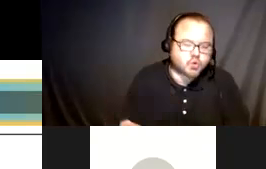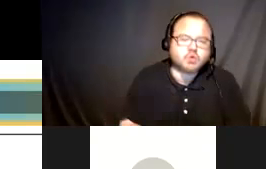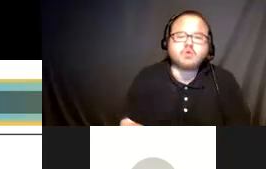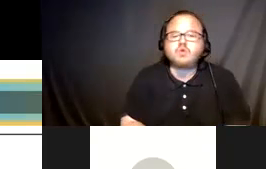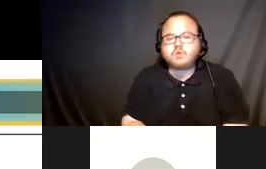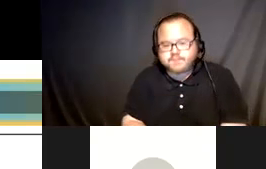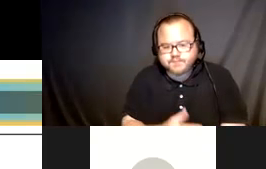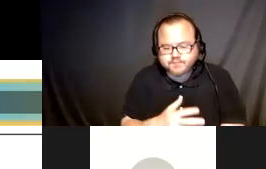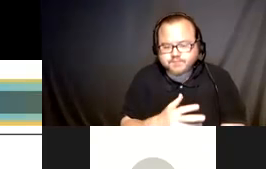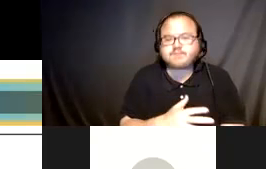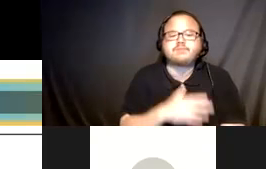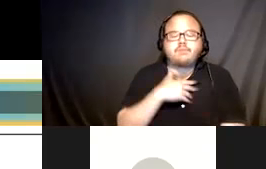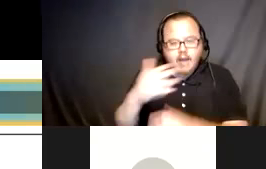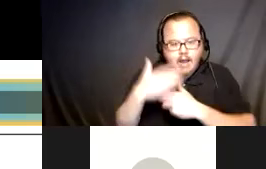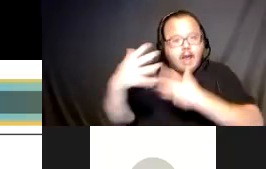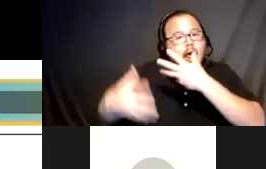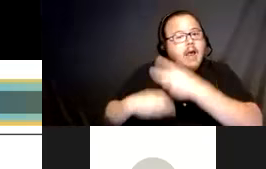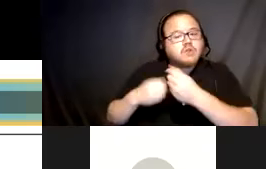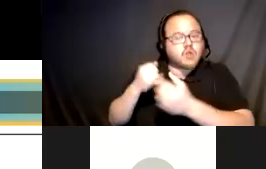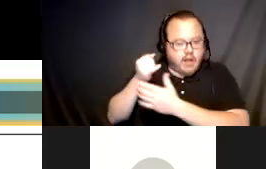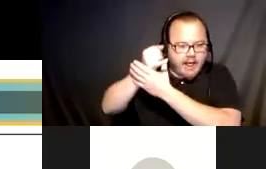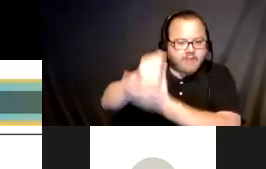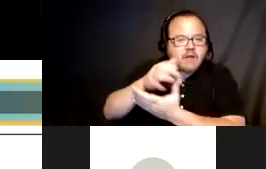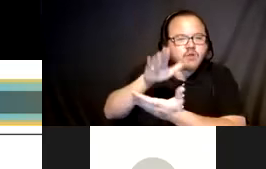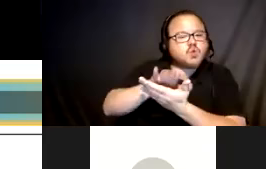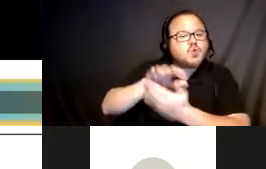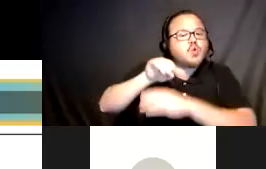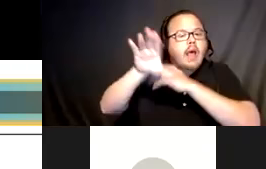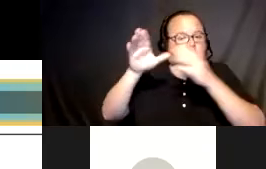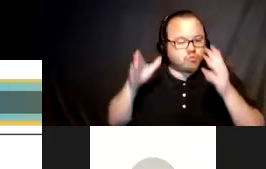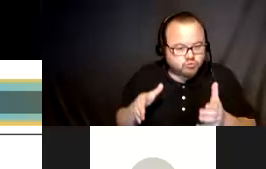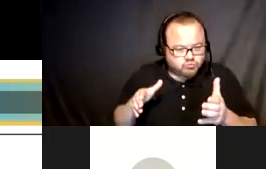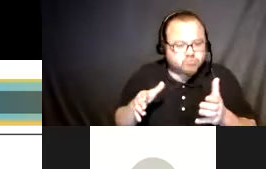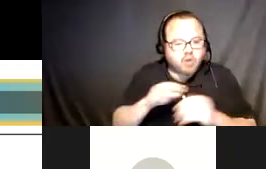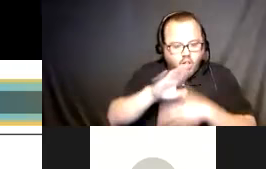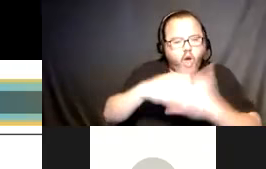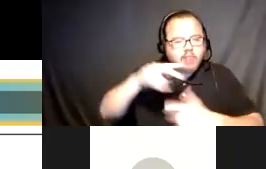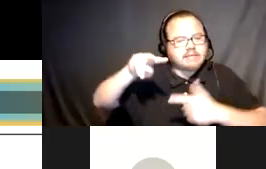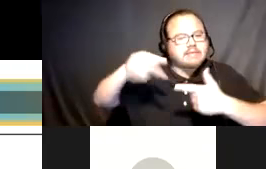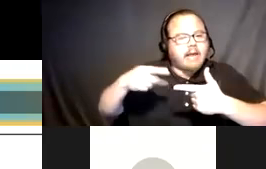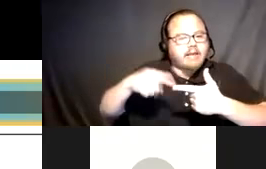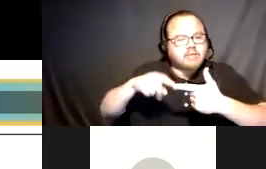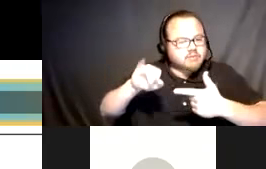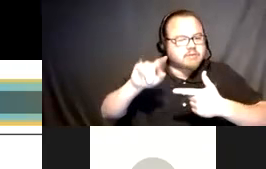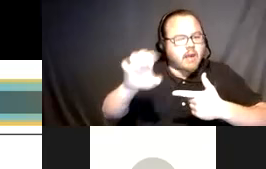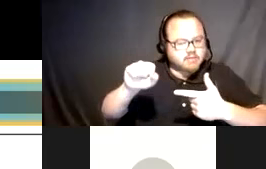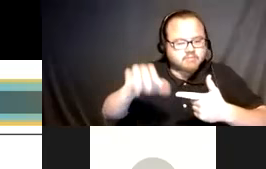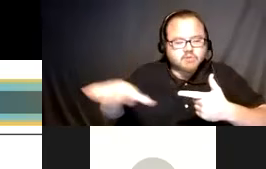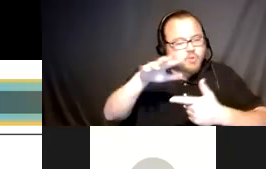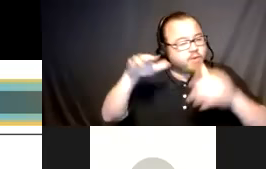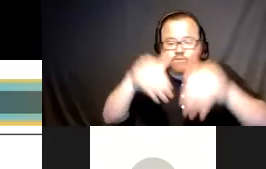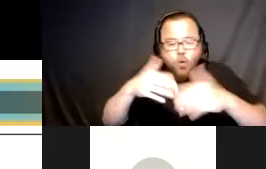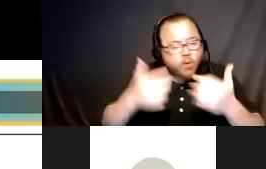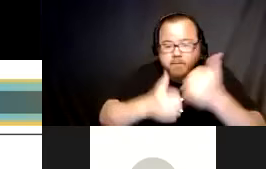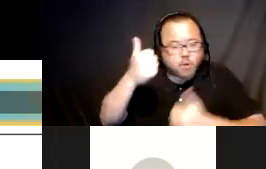have hired additional intervention school counselors at all of our secondary sites to be able to focus specifically on